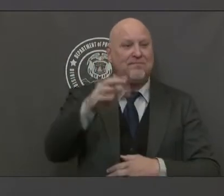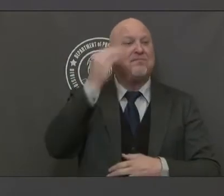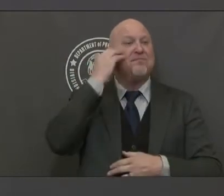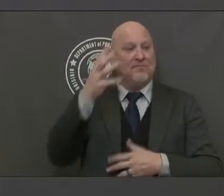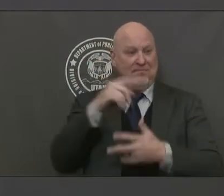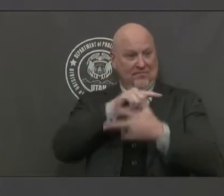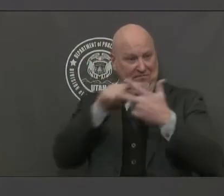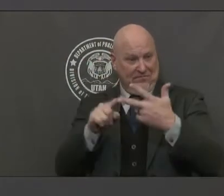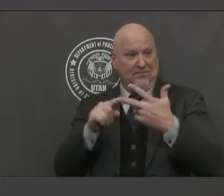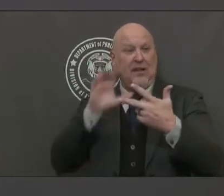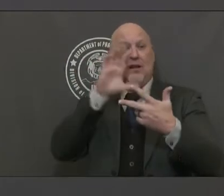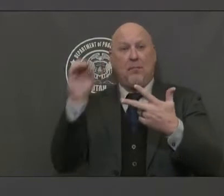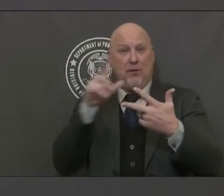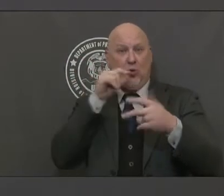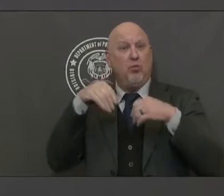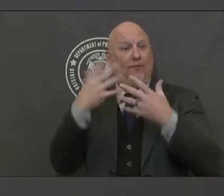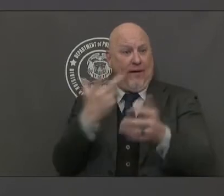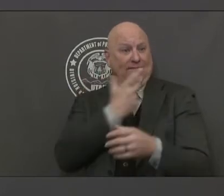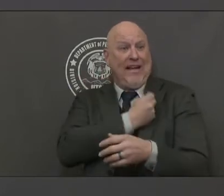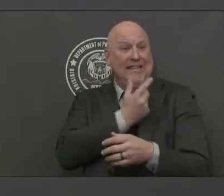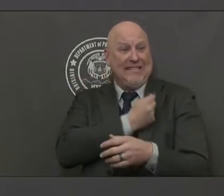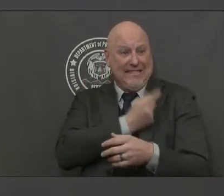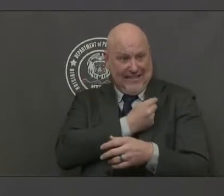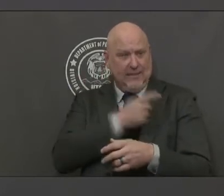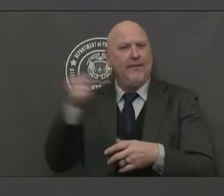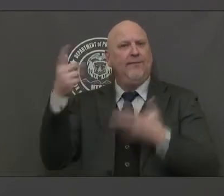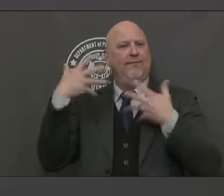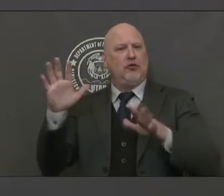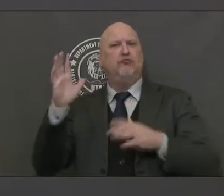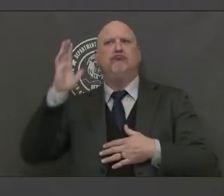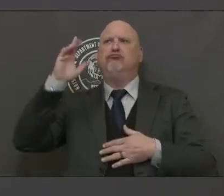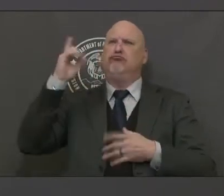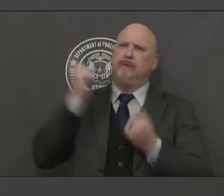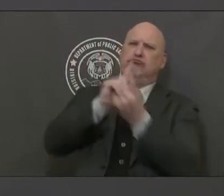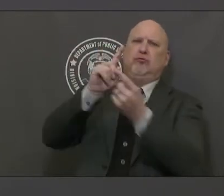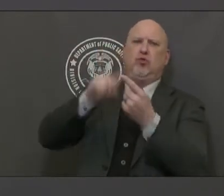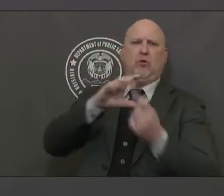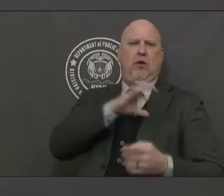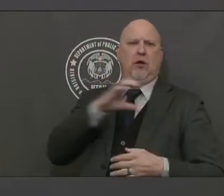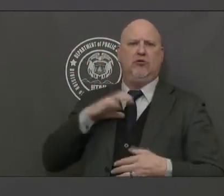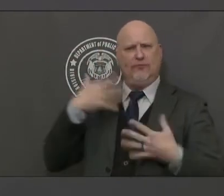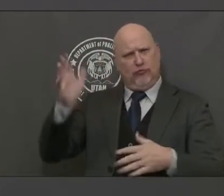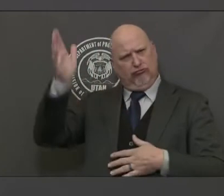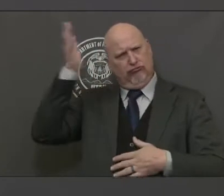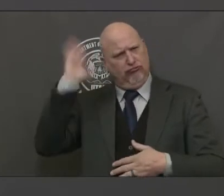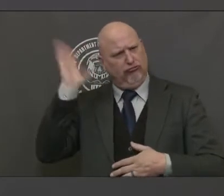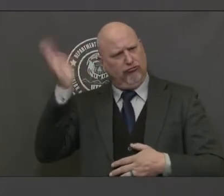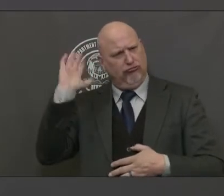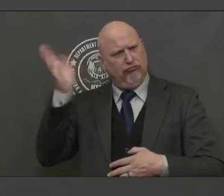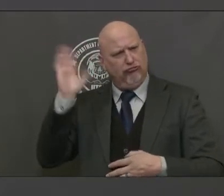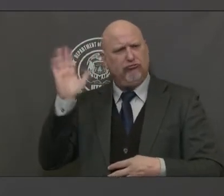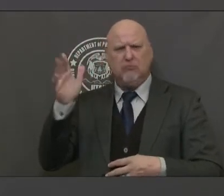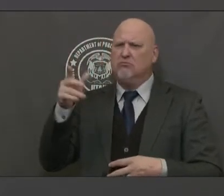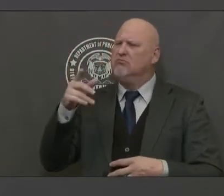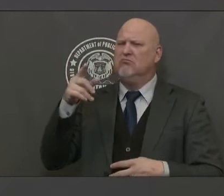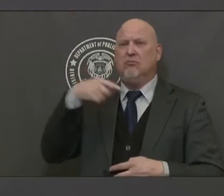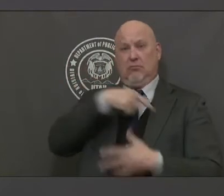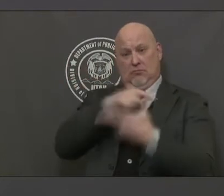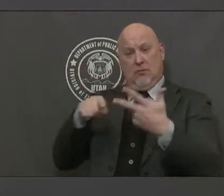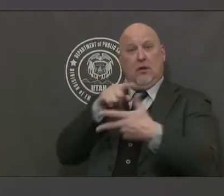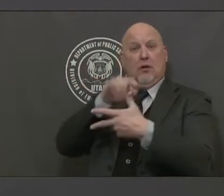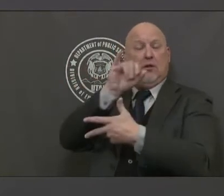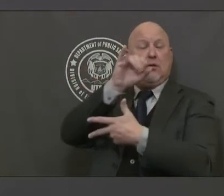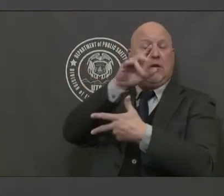you for over a month now that we were going to see just enormous amounts of doses coming into the state